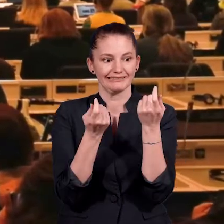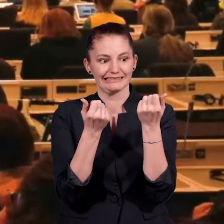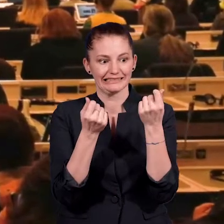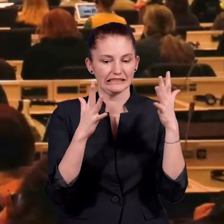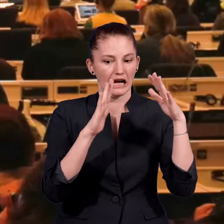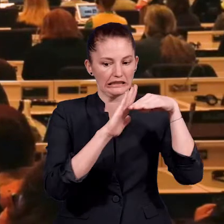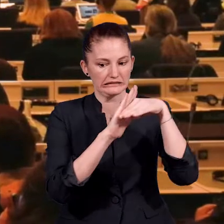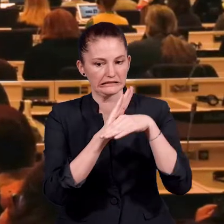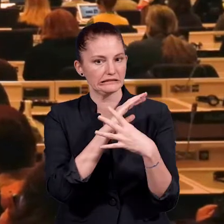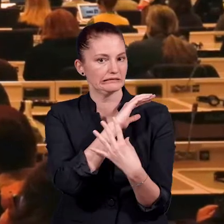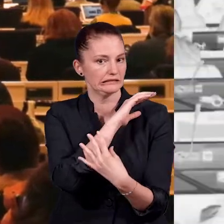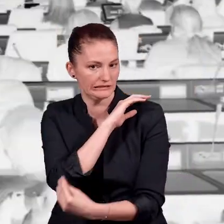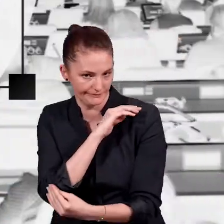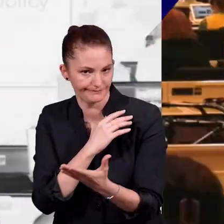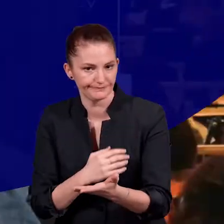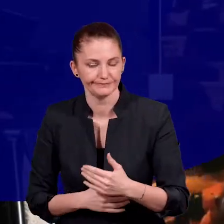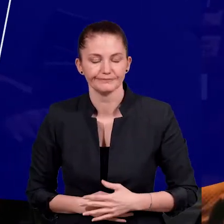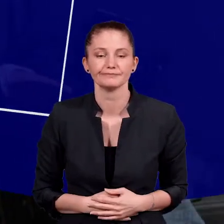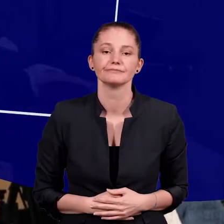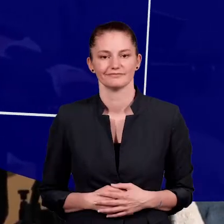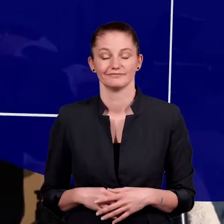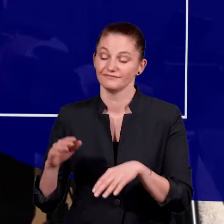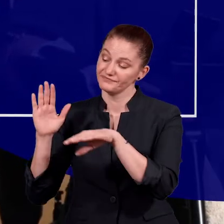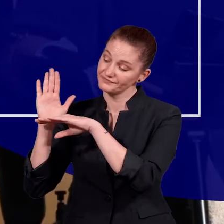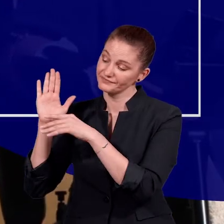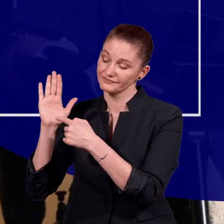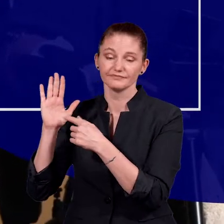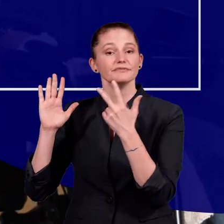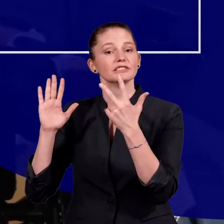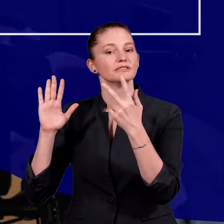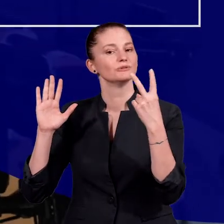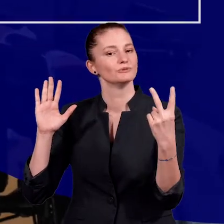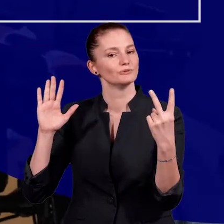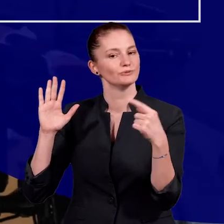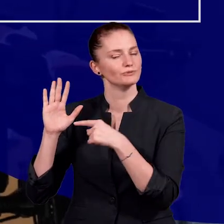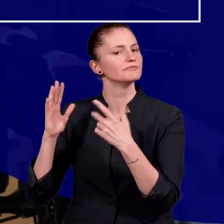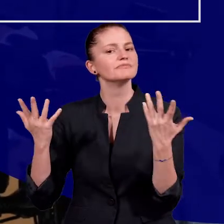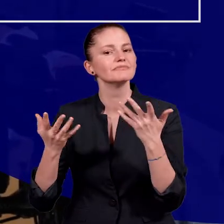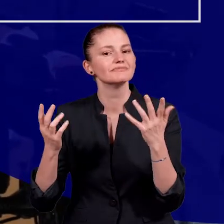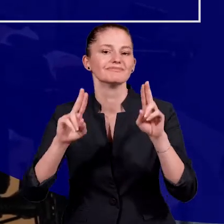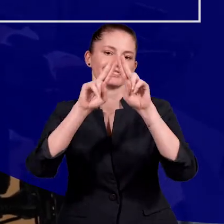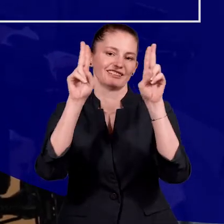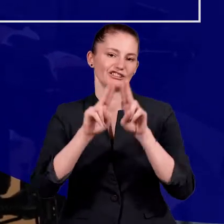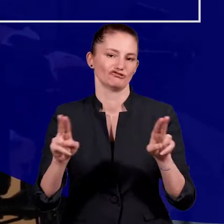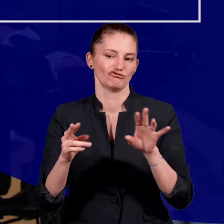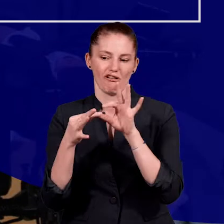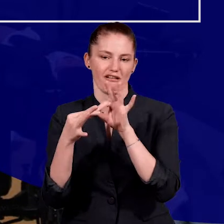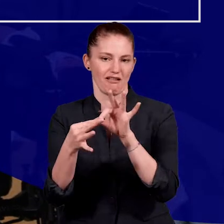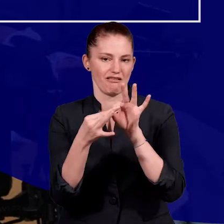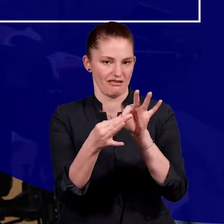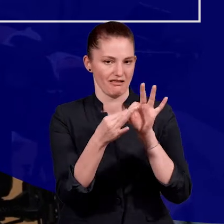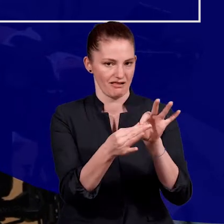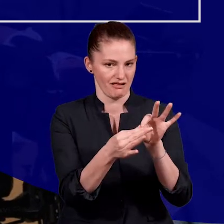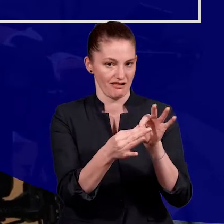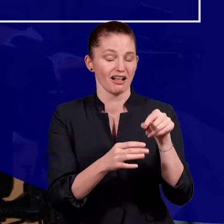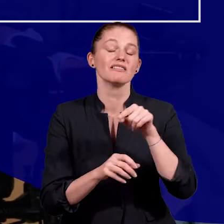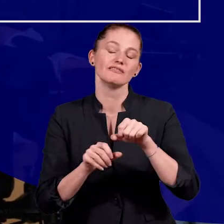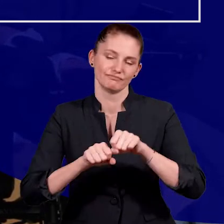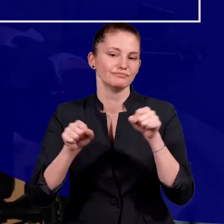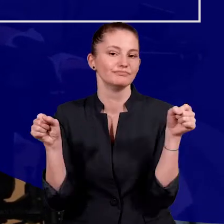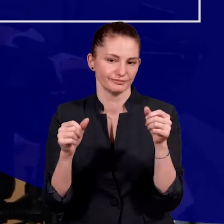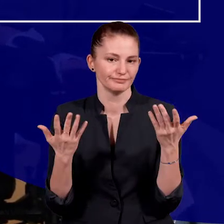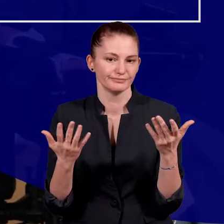at greater risk of poverty. Article 32. International cooperation.